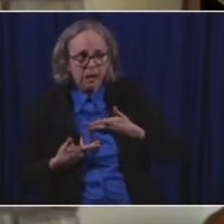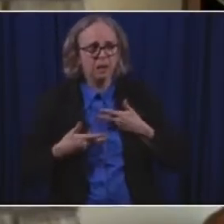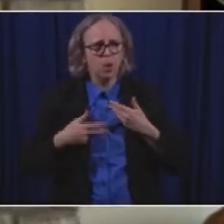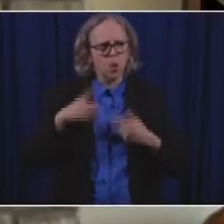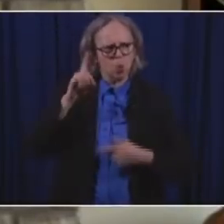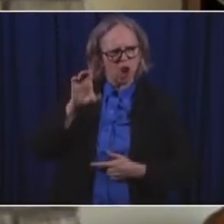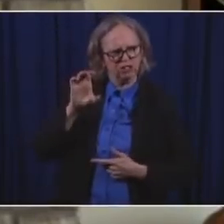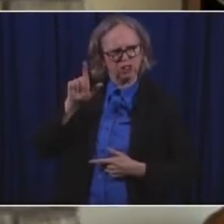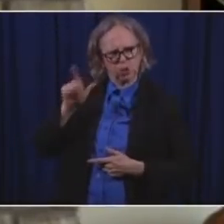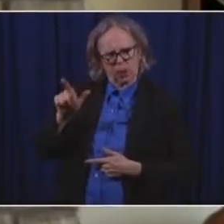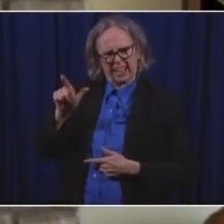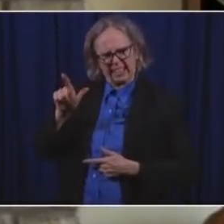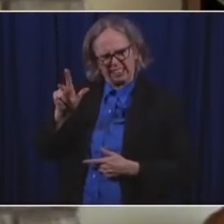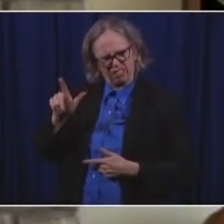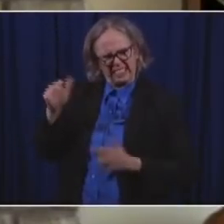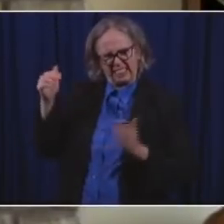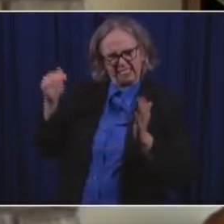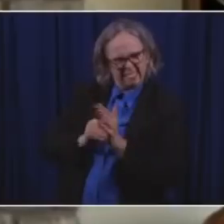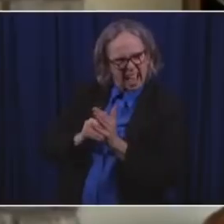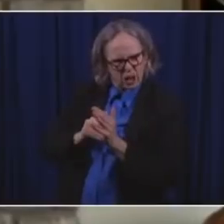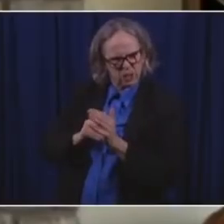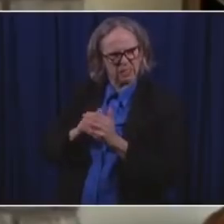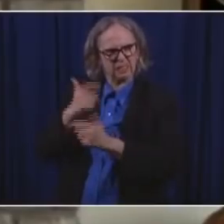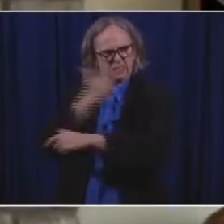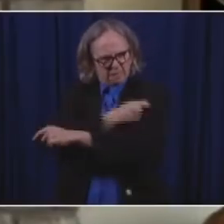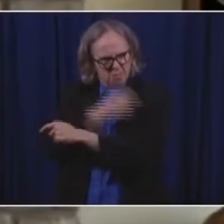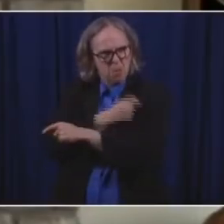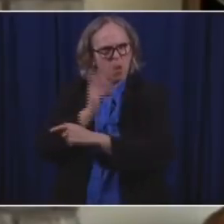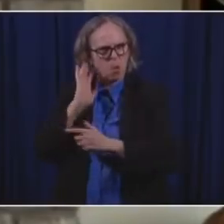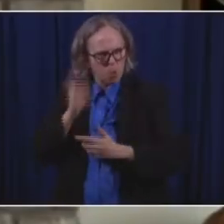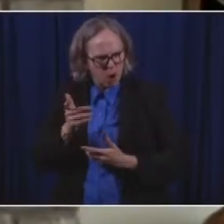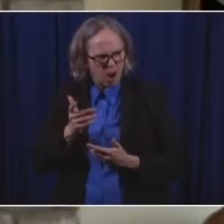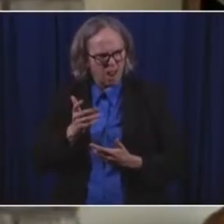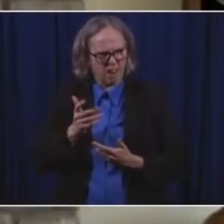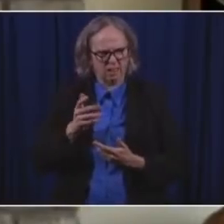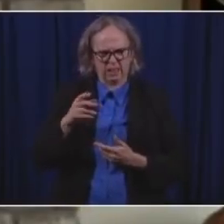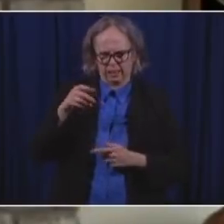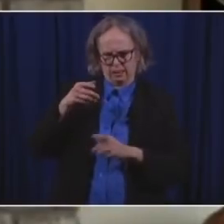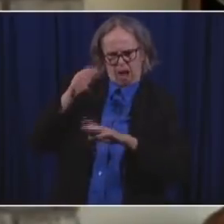123,000. That number is 123,000 on December 22nd.